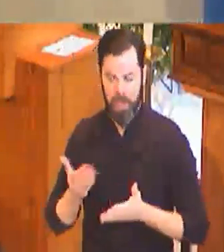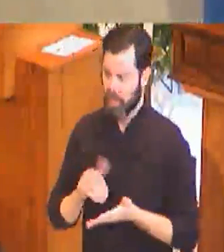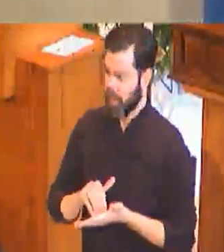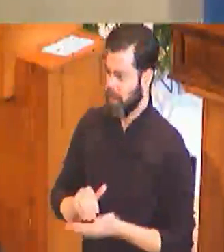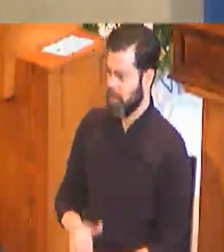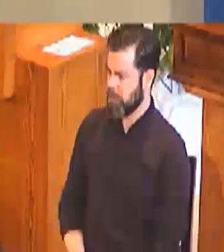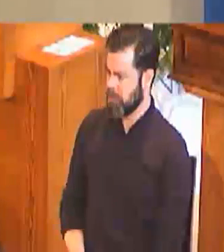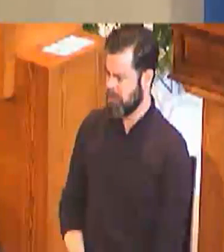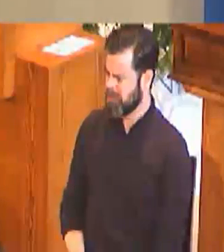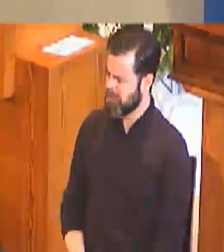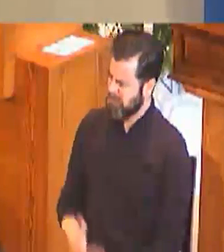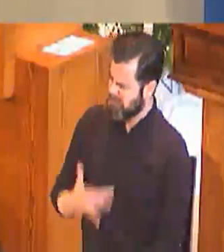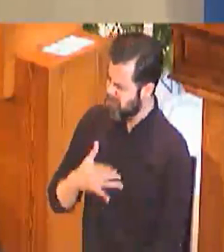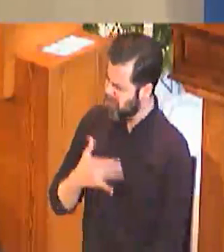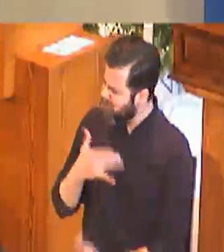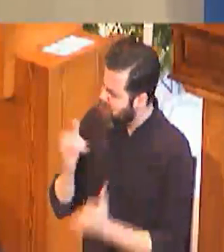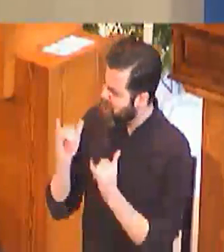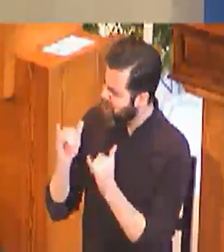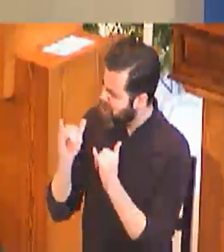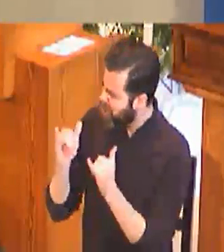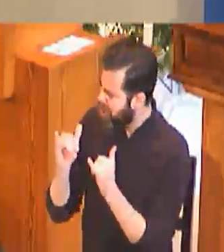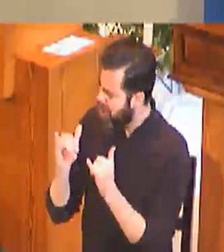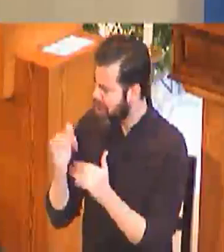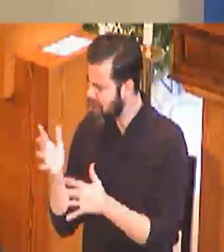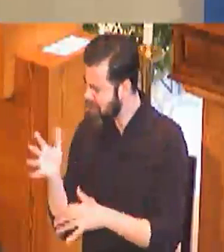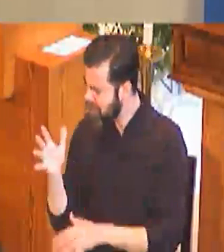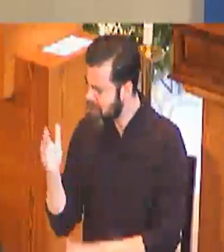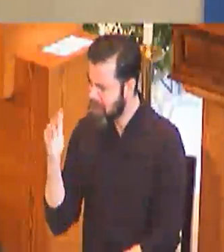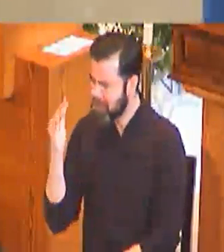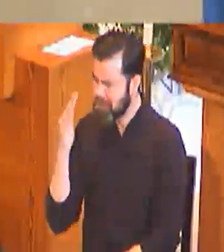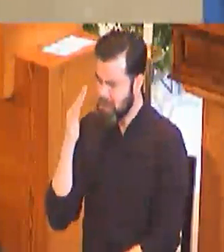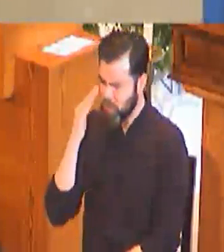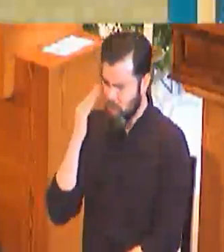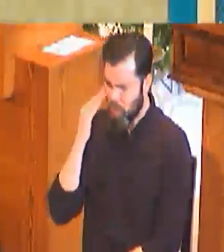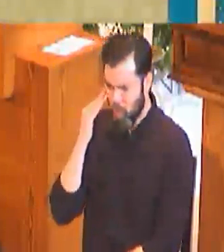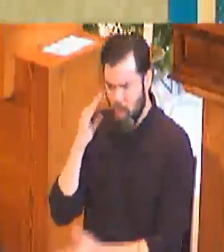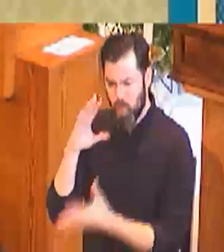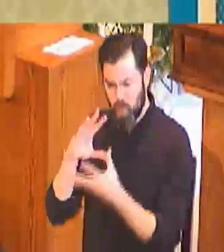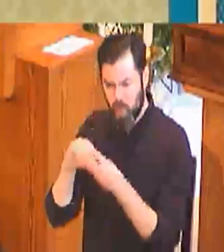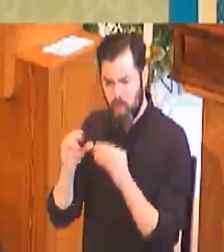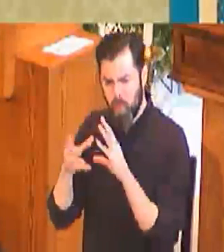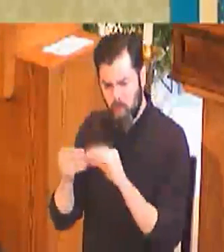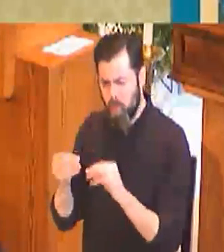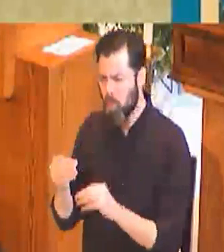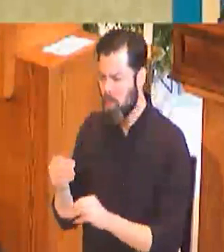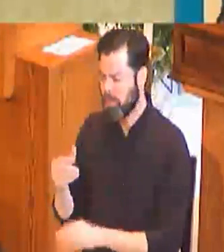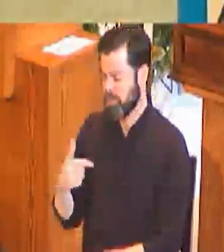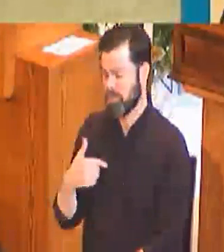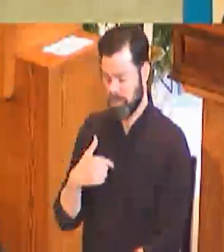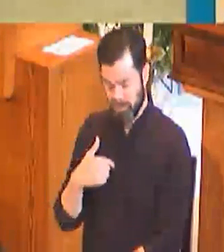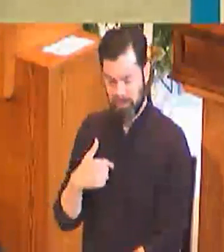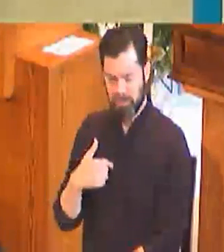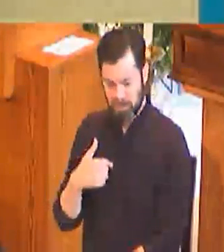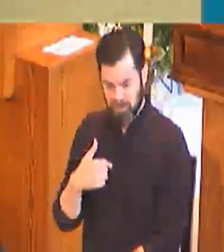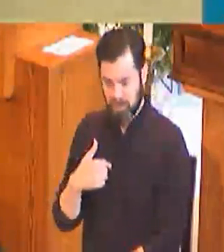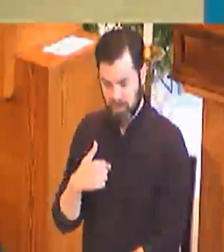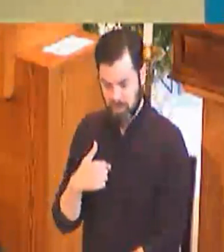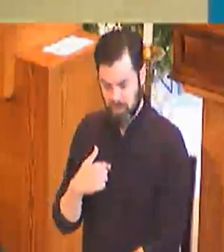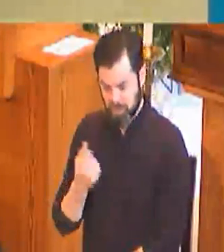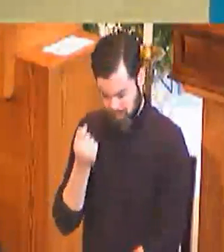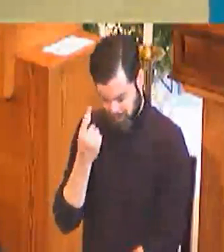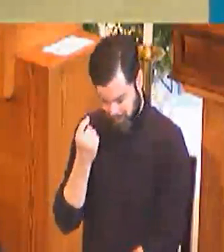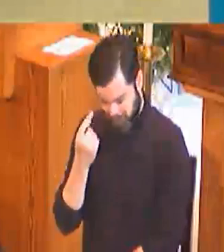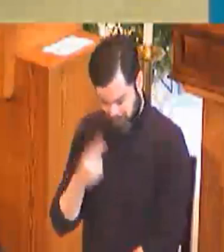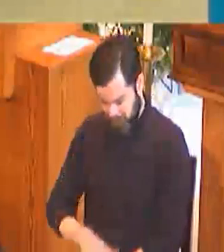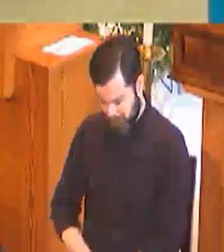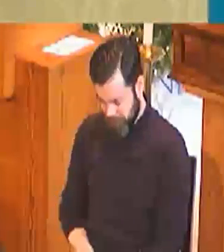Ring any bells? Feel a little familiar sometimes? It sure did for me. He talks about the